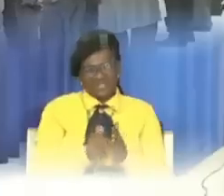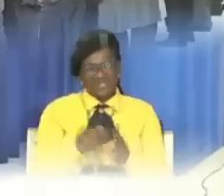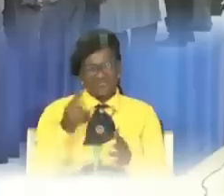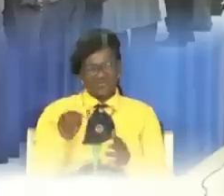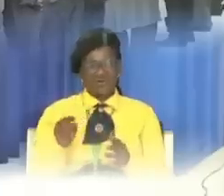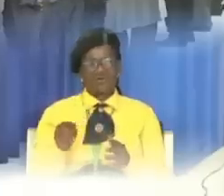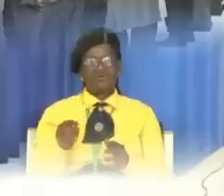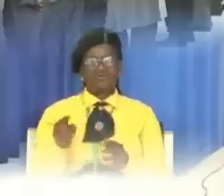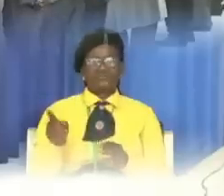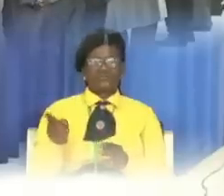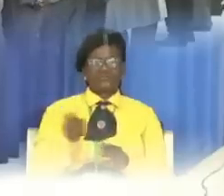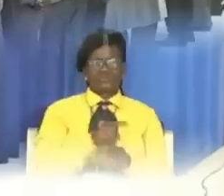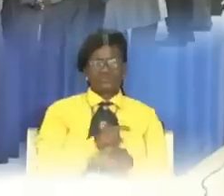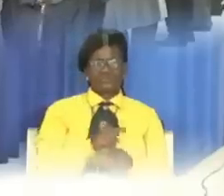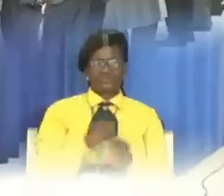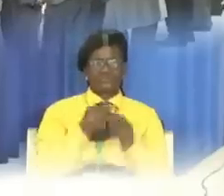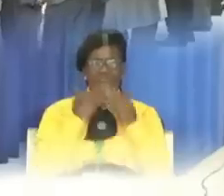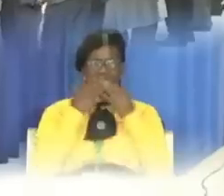Thank you, Father.